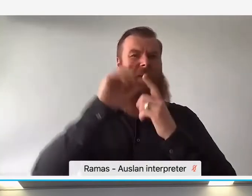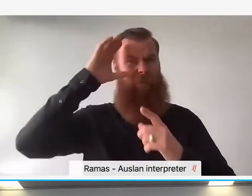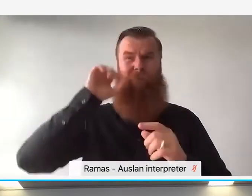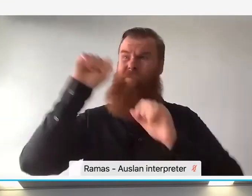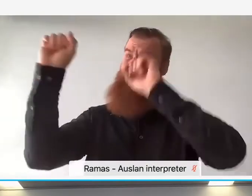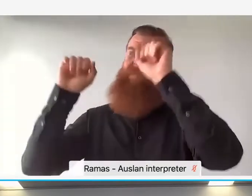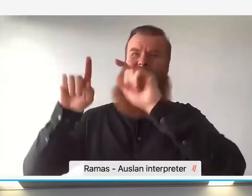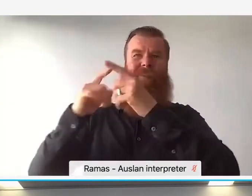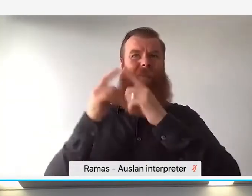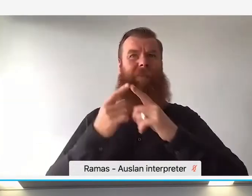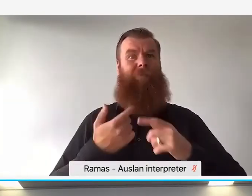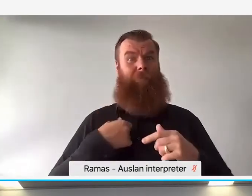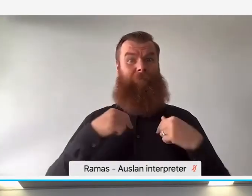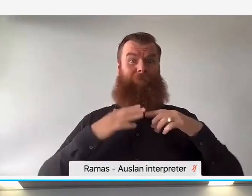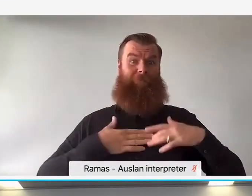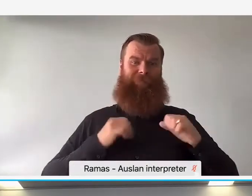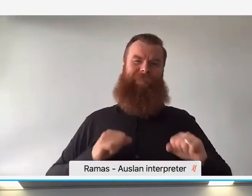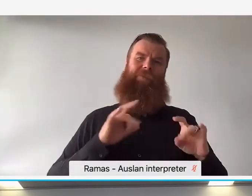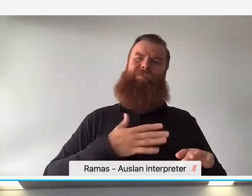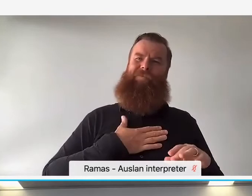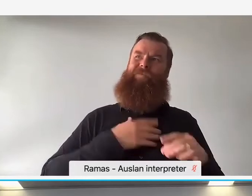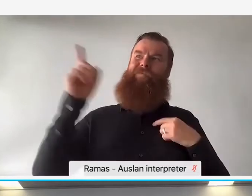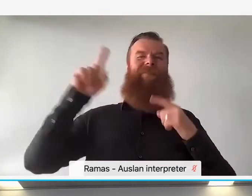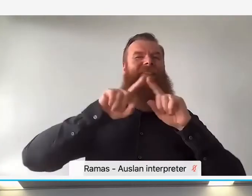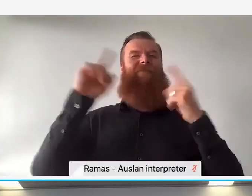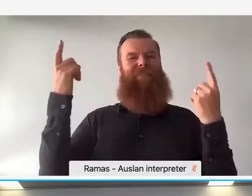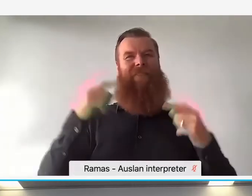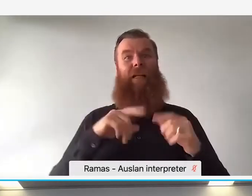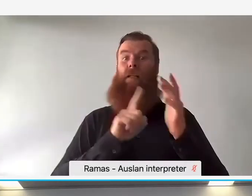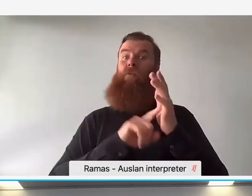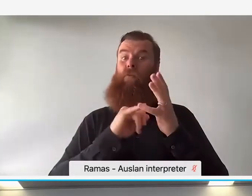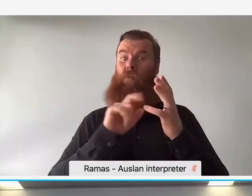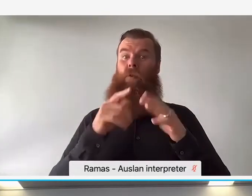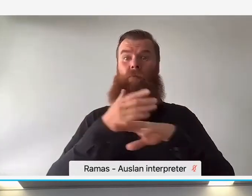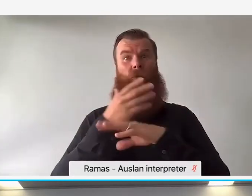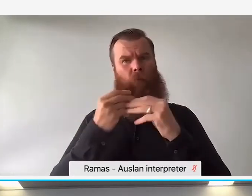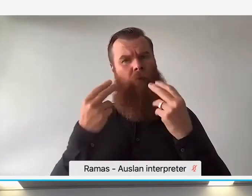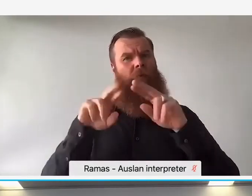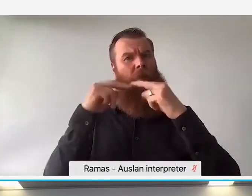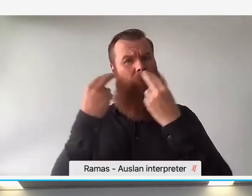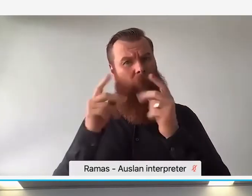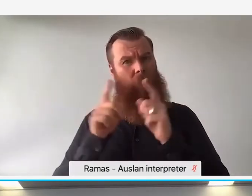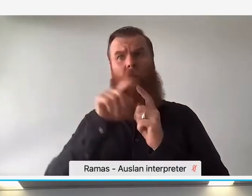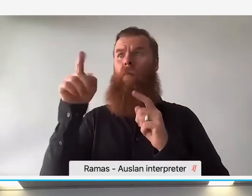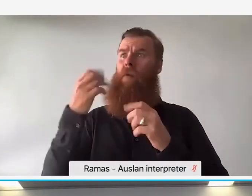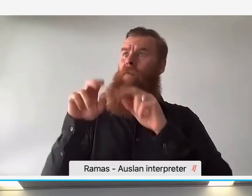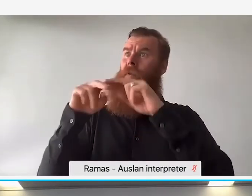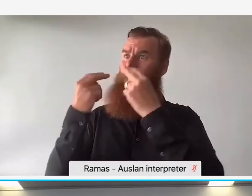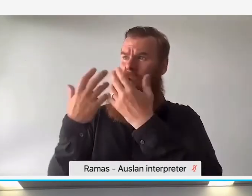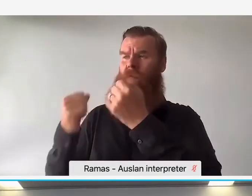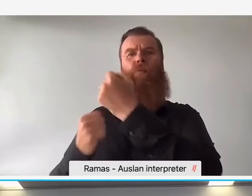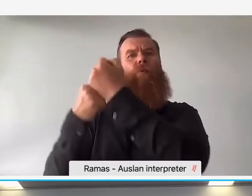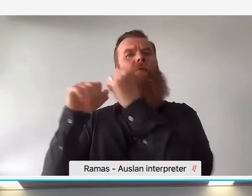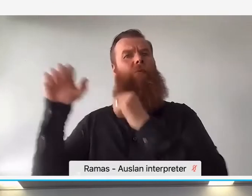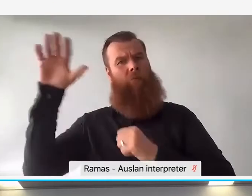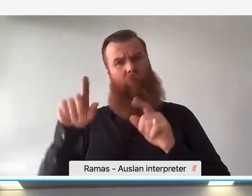it. LSUs also work with families to ensure that they are supported too, as participating in labour mobility